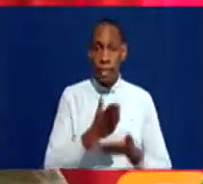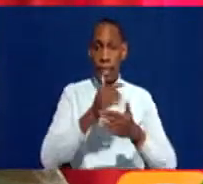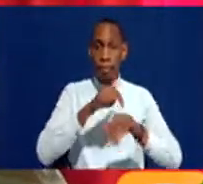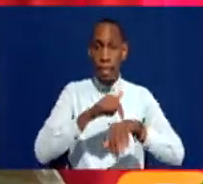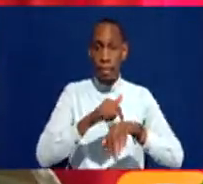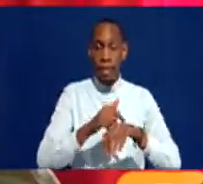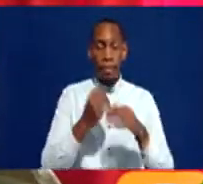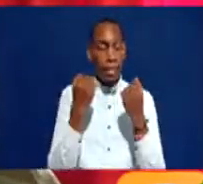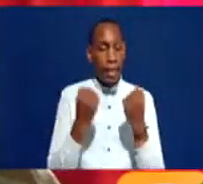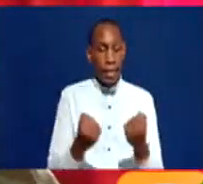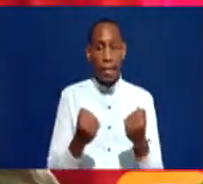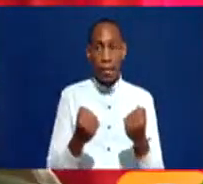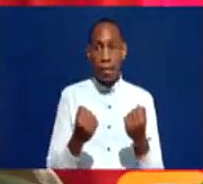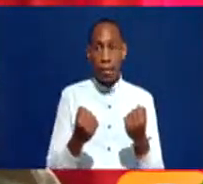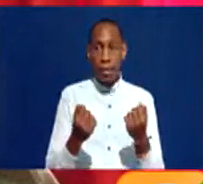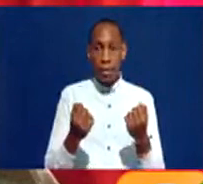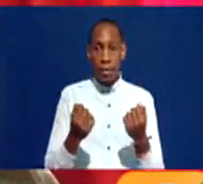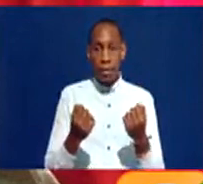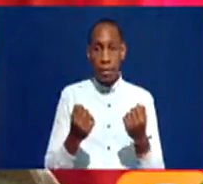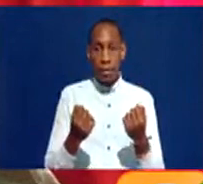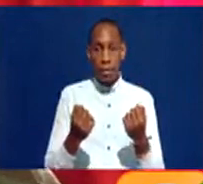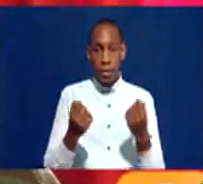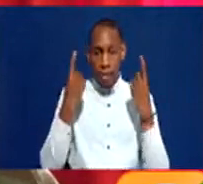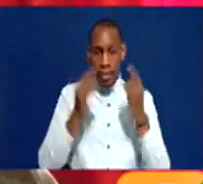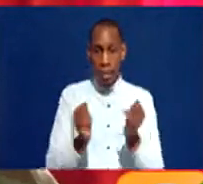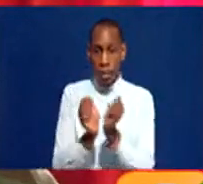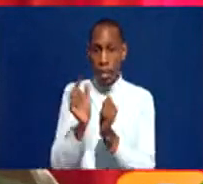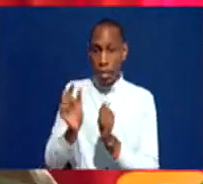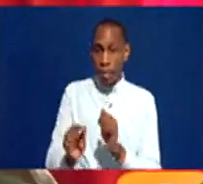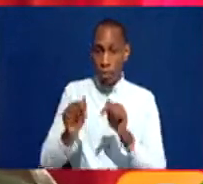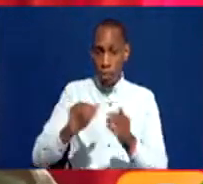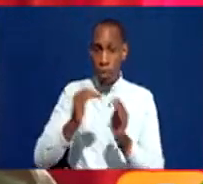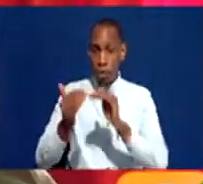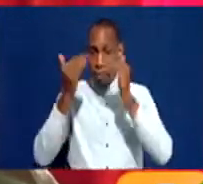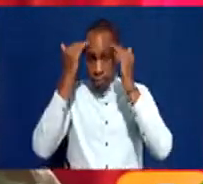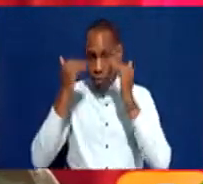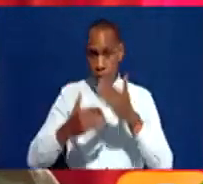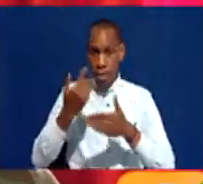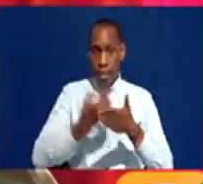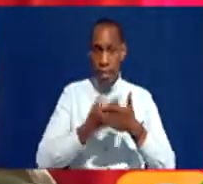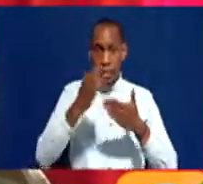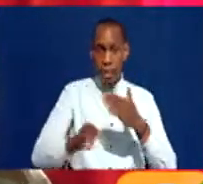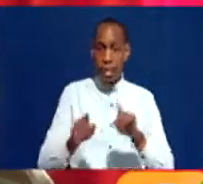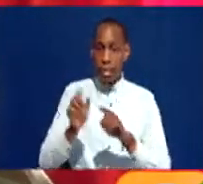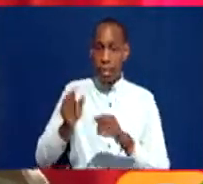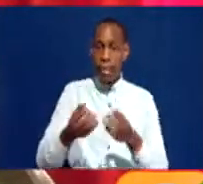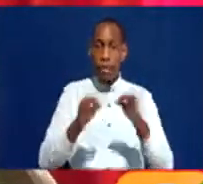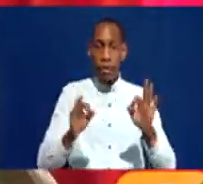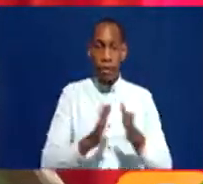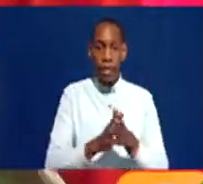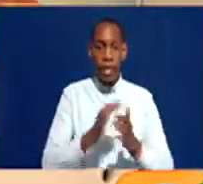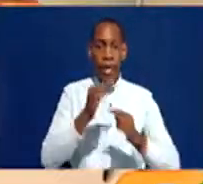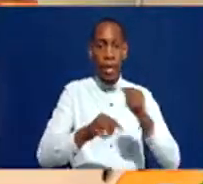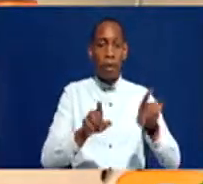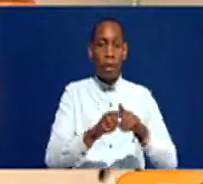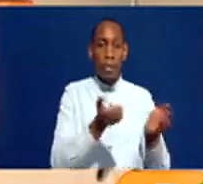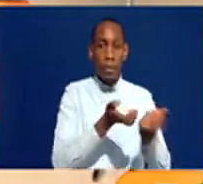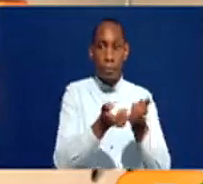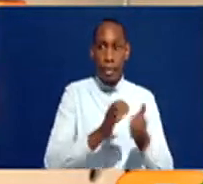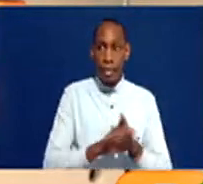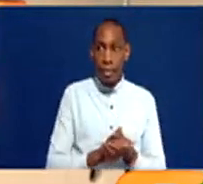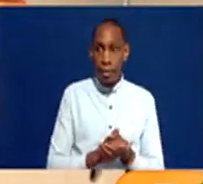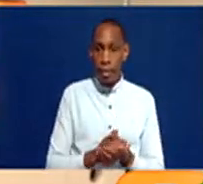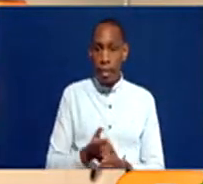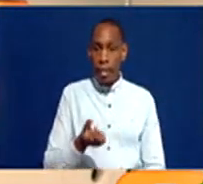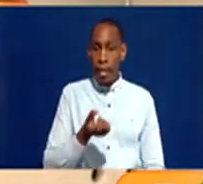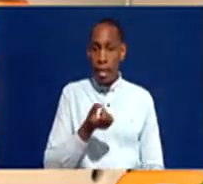at times it's difficult to understand. Unashika mtu leo, ampeleka kotini, next weekend is out again, ako the same biashara. Pharmacists